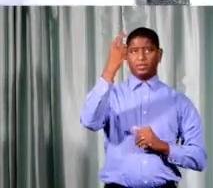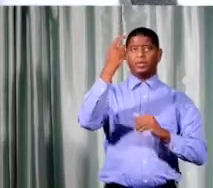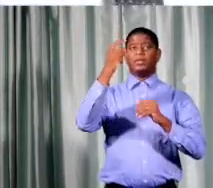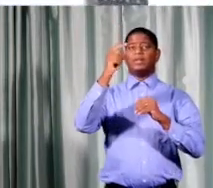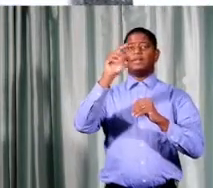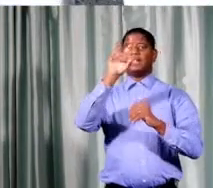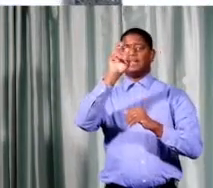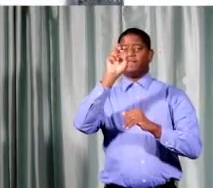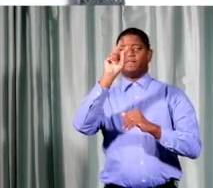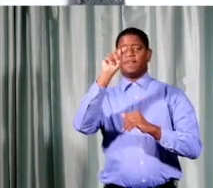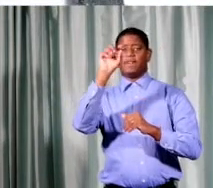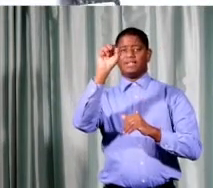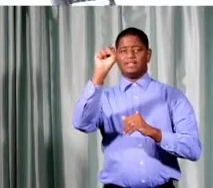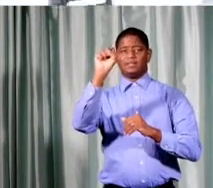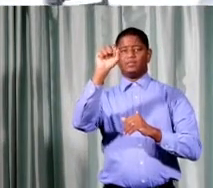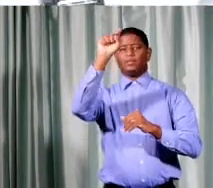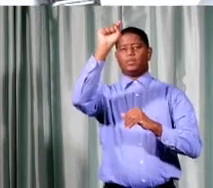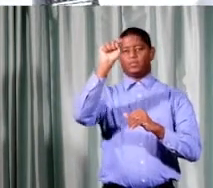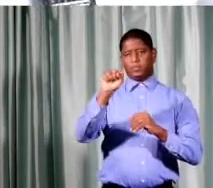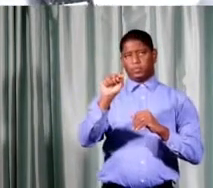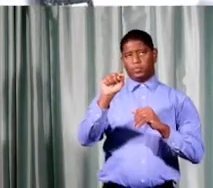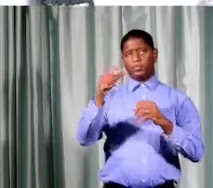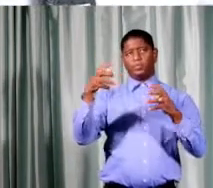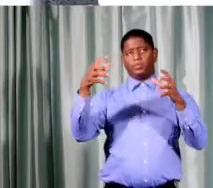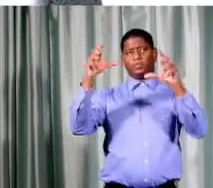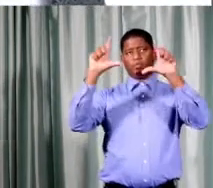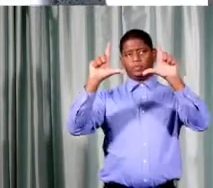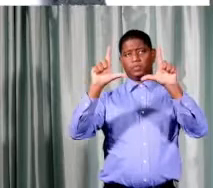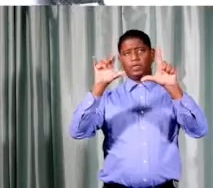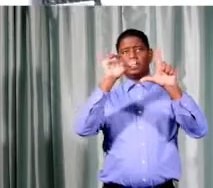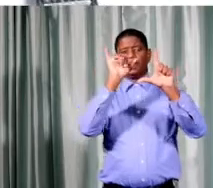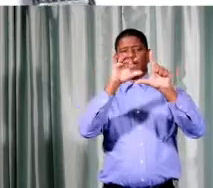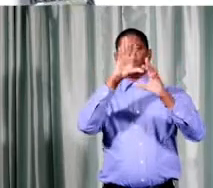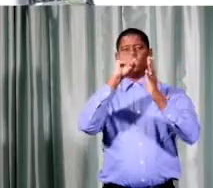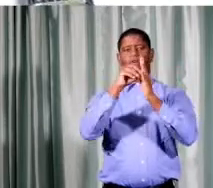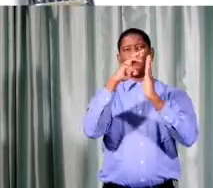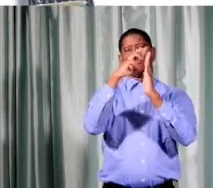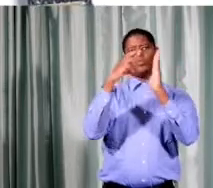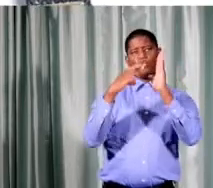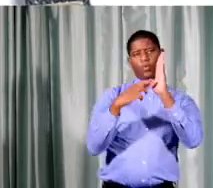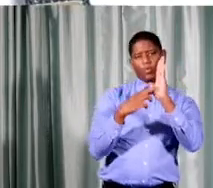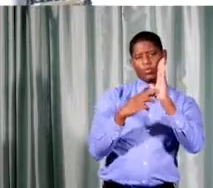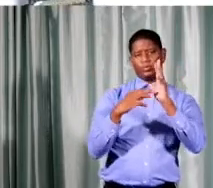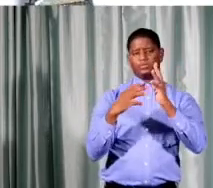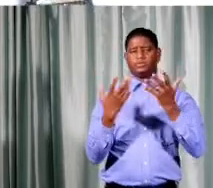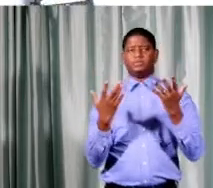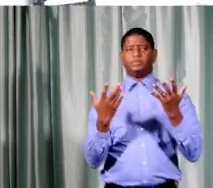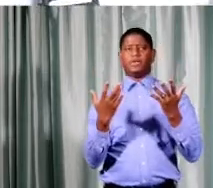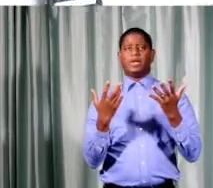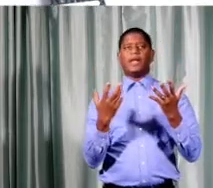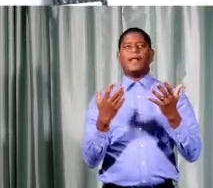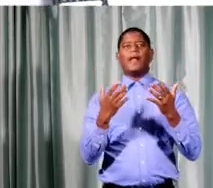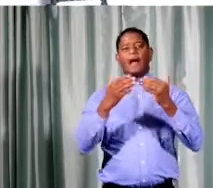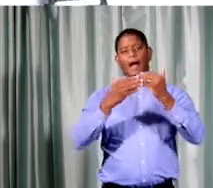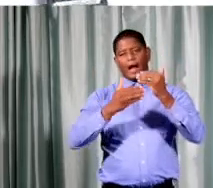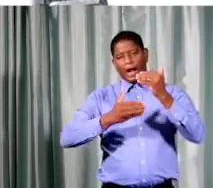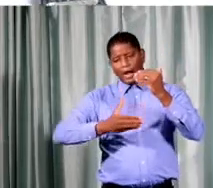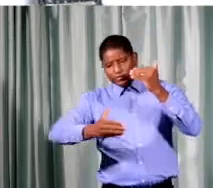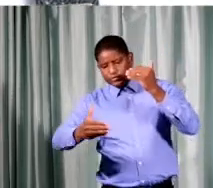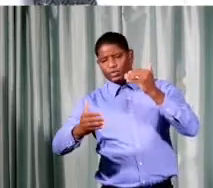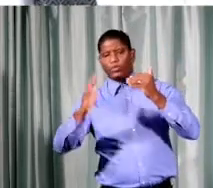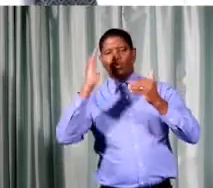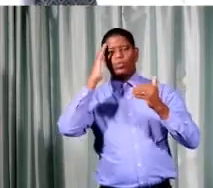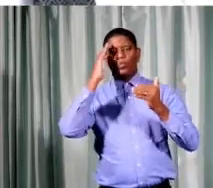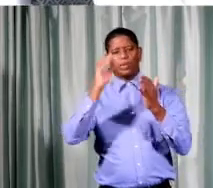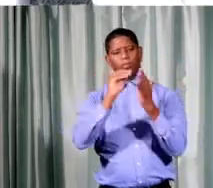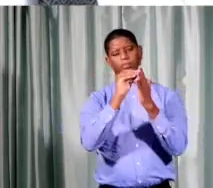that filter is how the transactions would be recorded and the financial